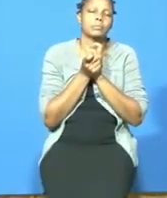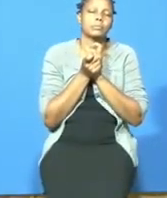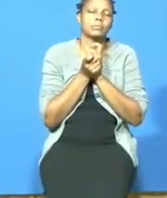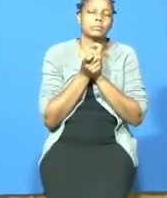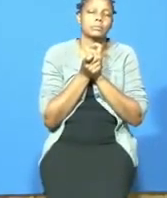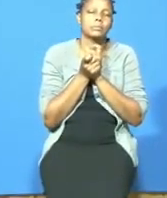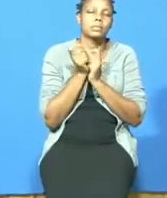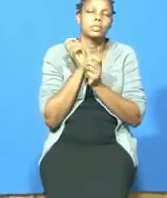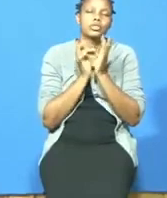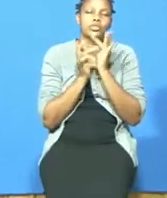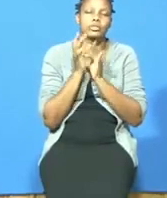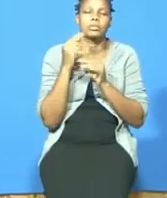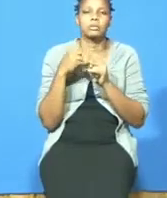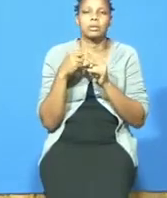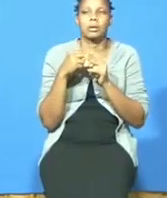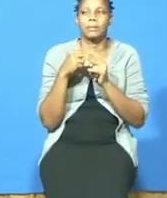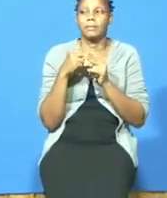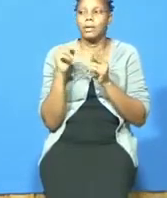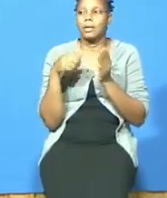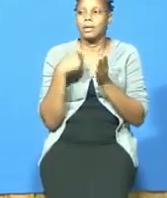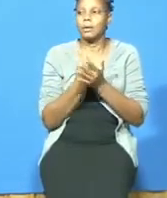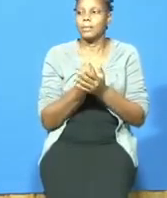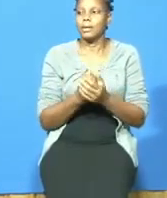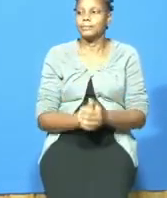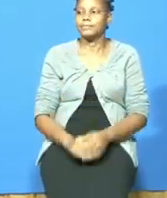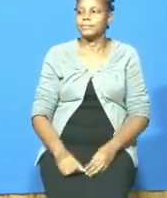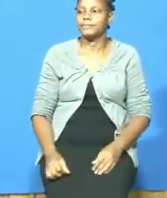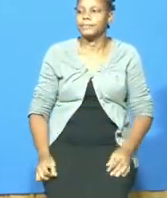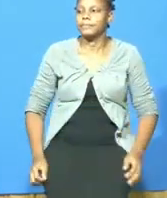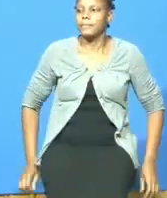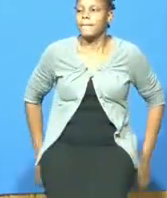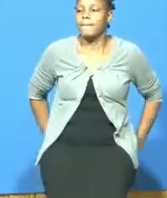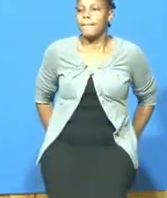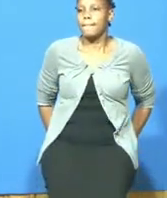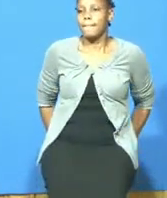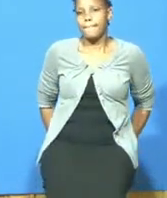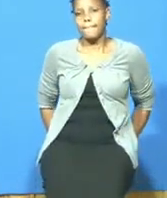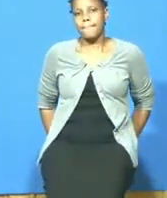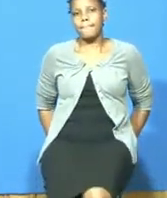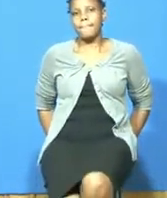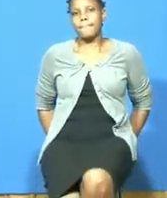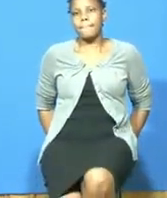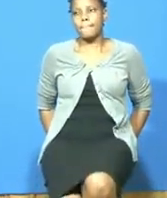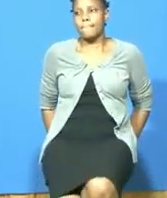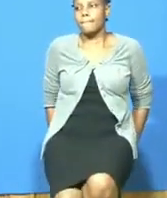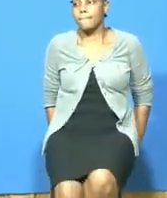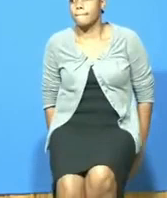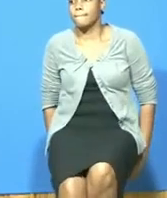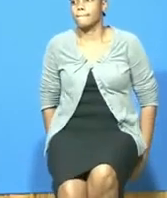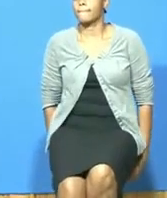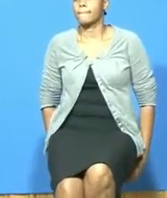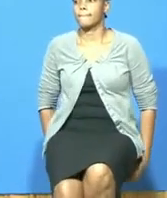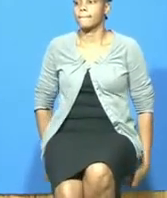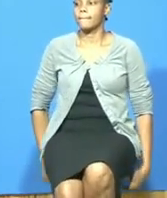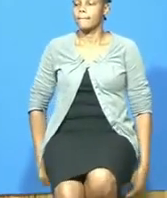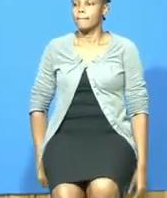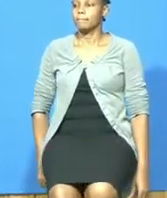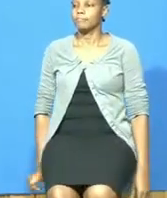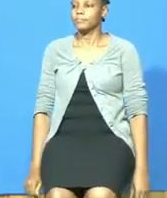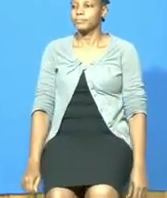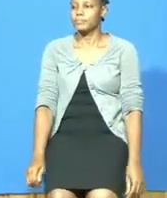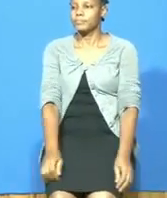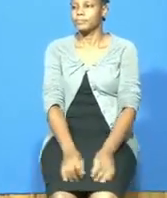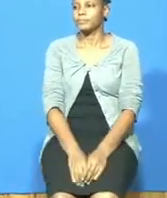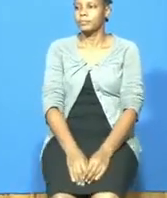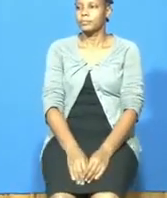transformation. In Jesus' name we pray. Amen and amen. So this evening we